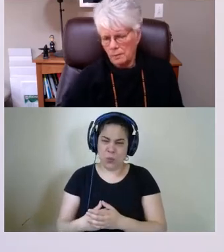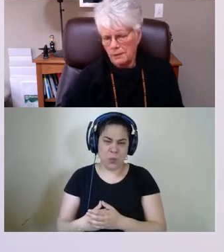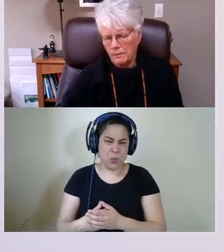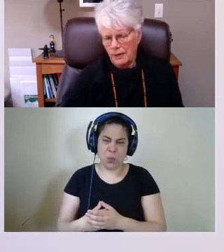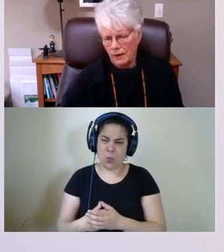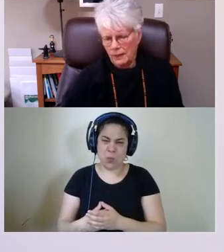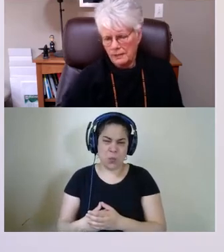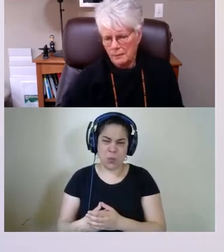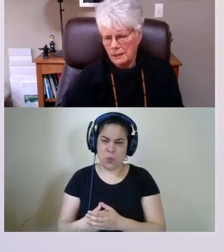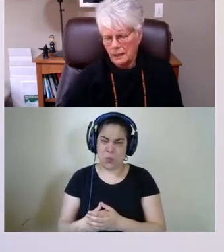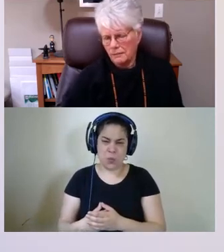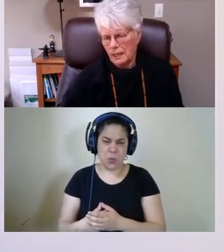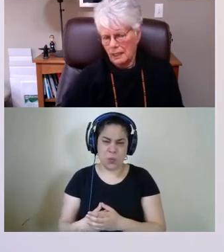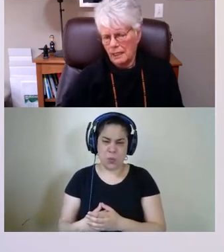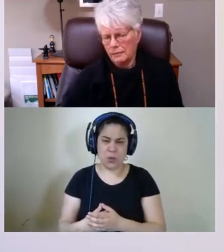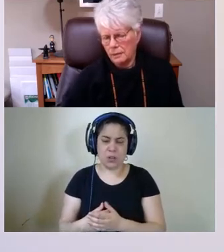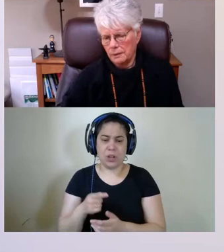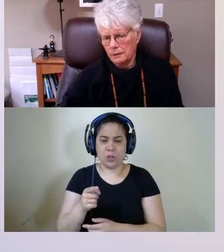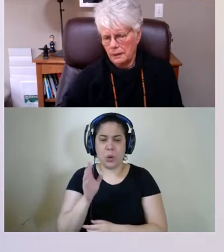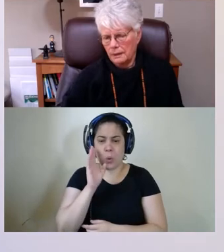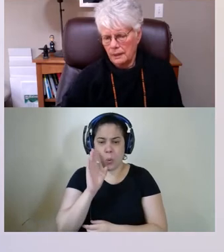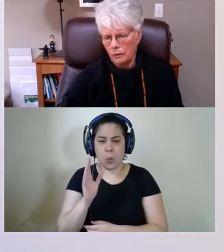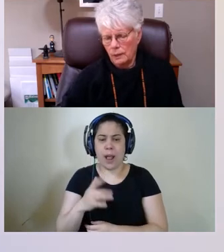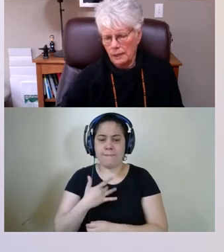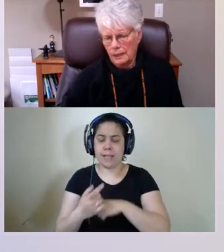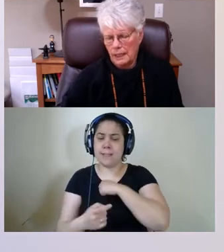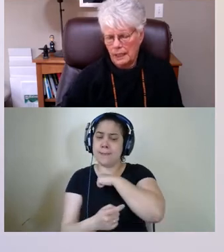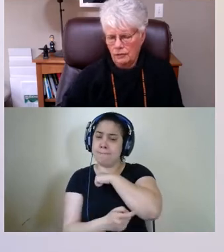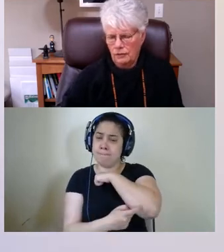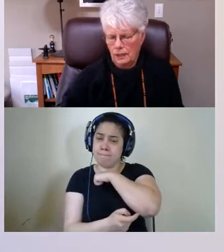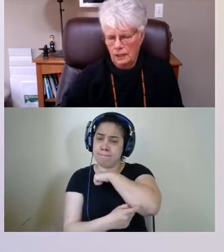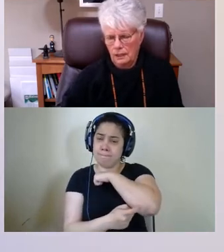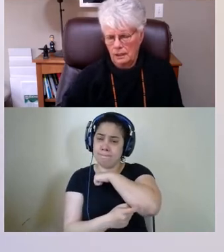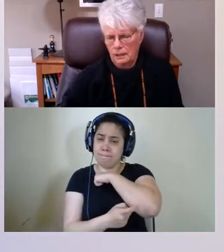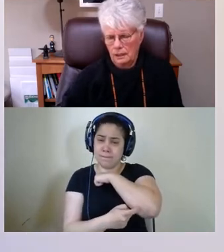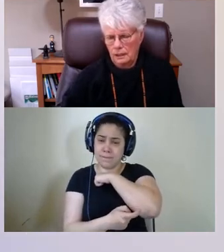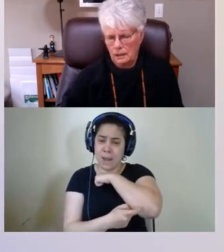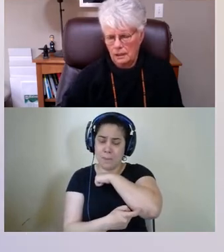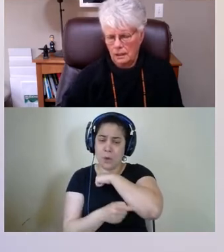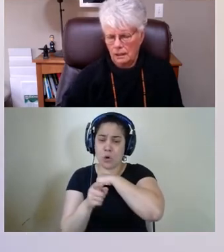it would be very tempting, if not inevitable, that you would engage in